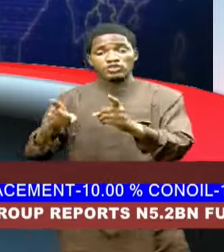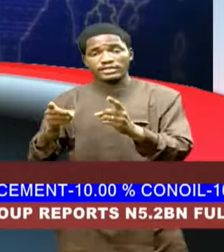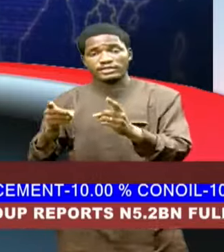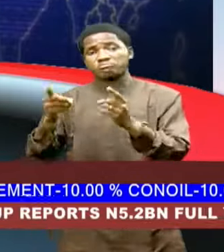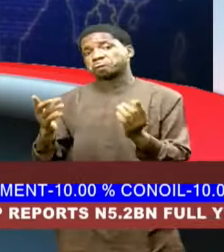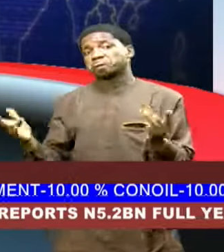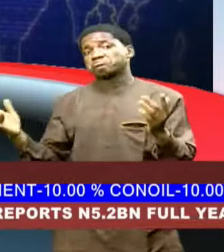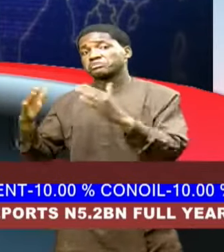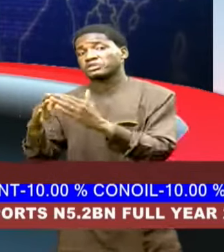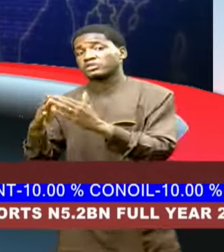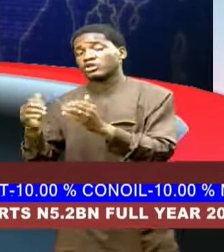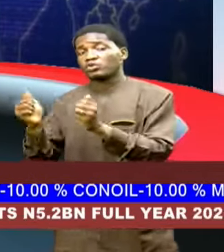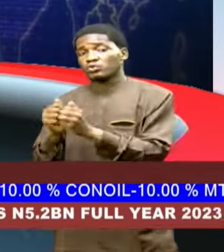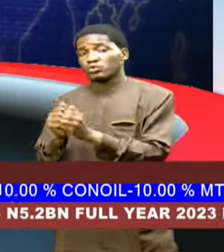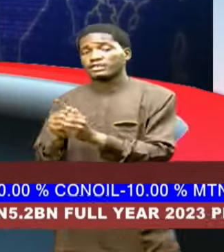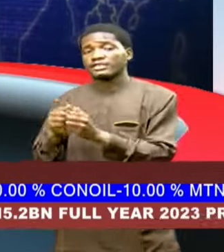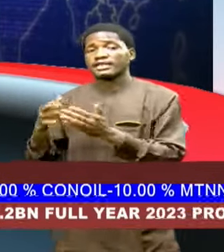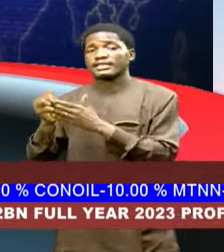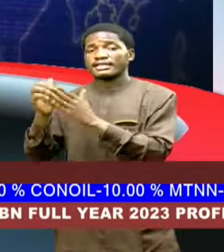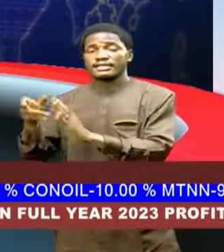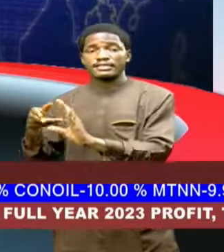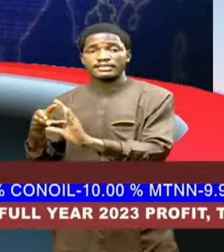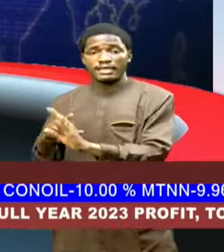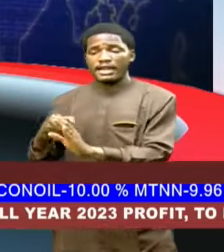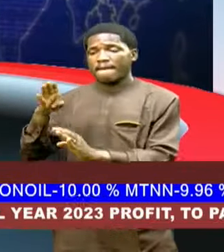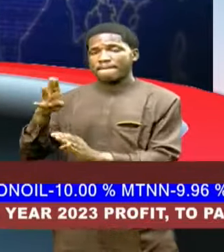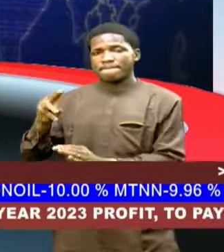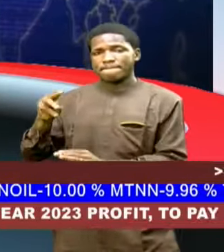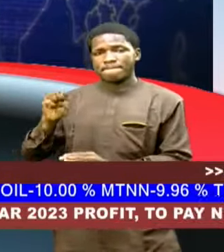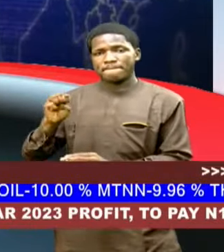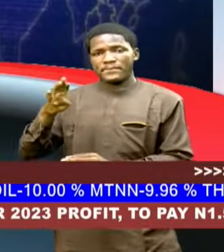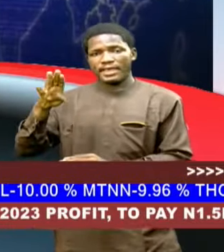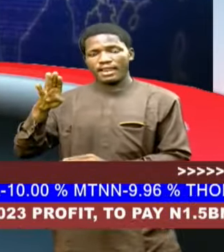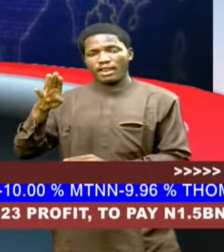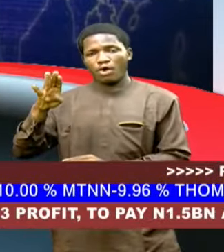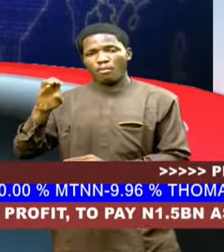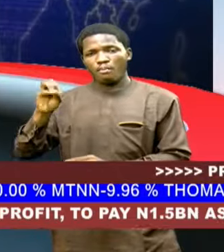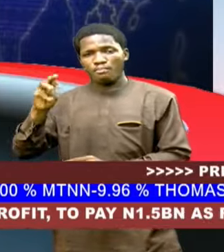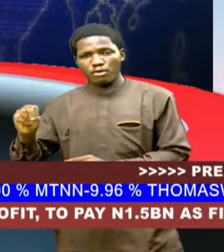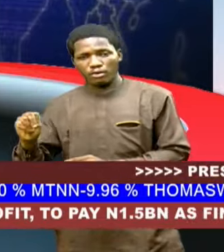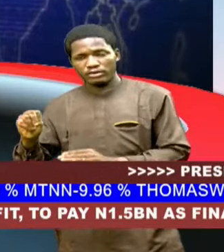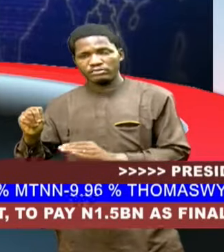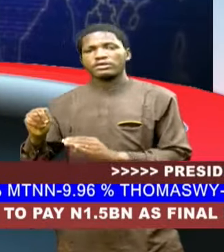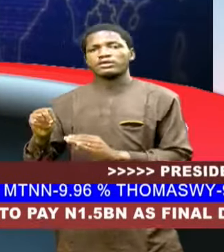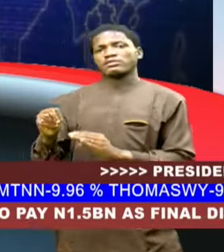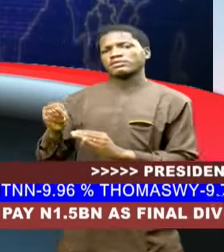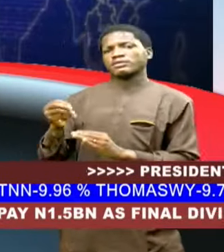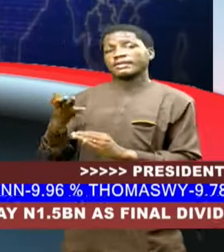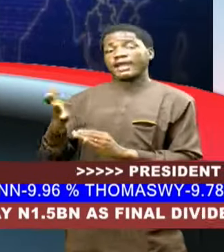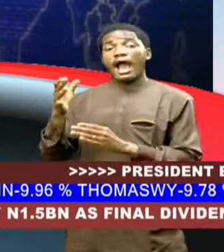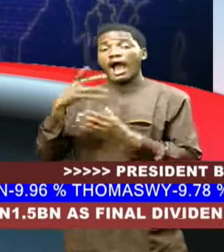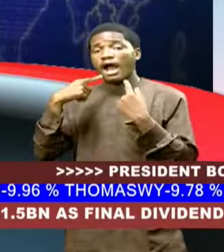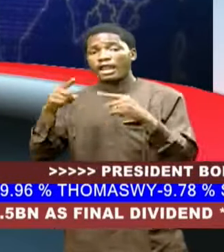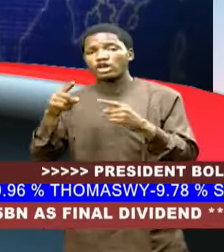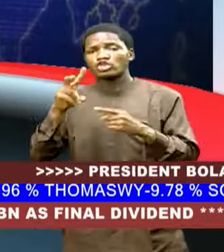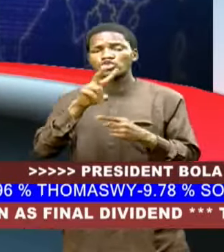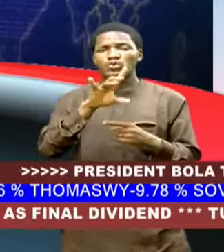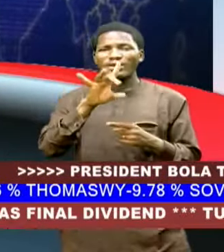in Melbourne. Francis Udojo reports that Foreign Minister Penny Wong announced